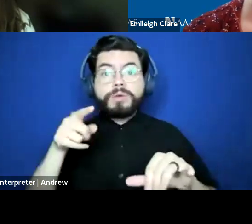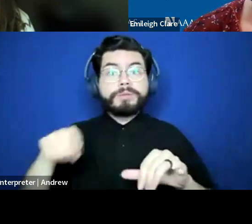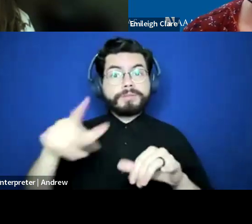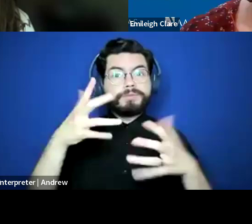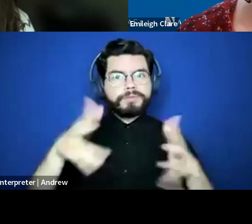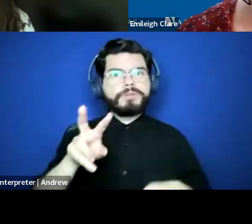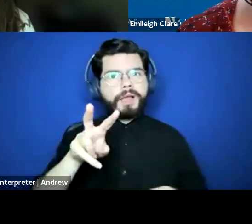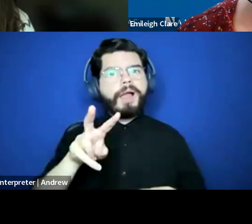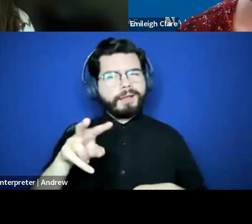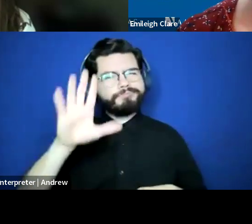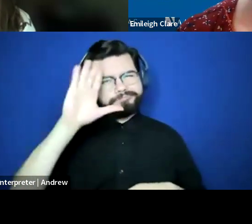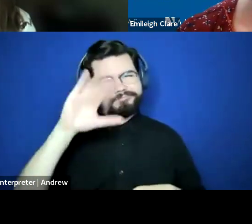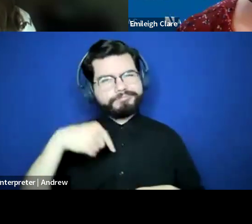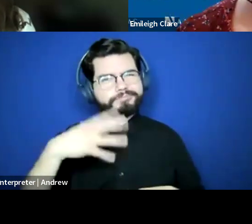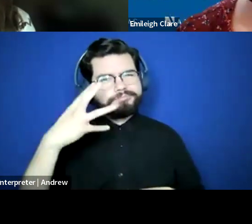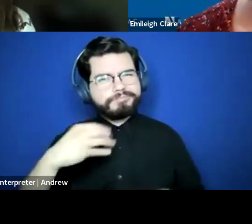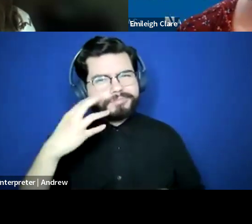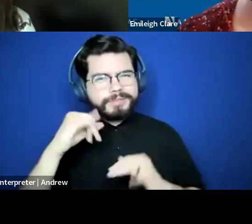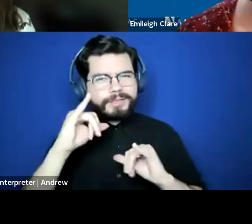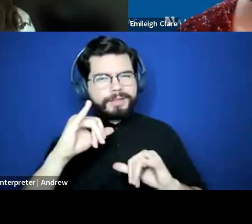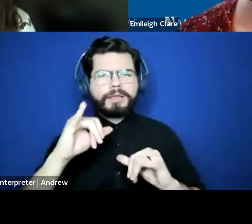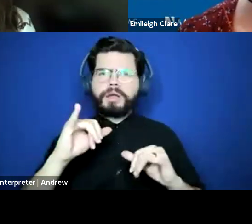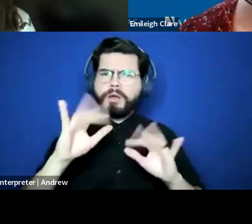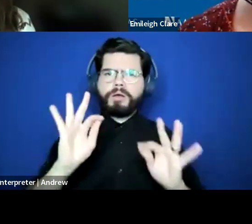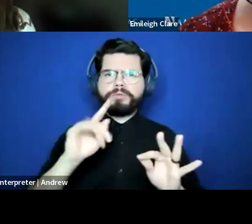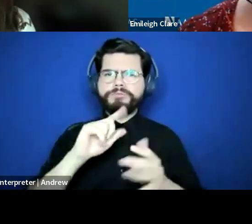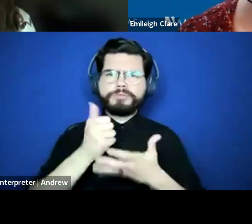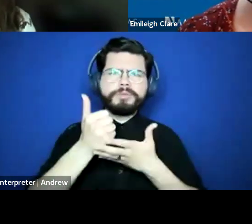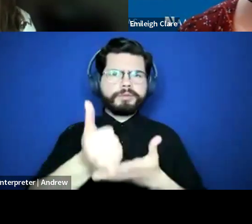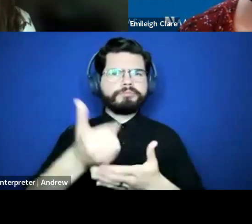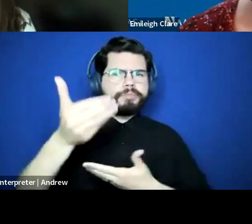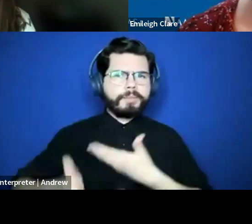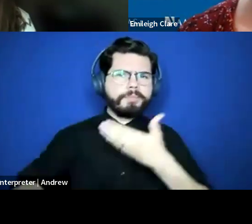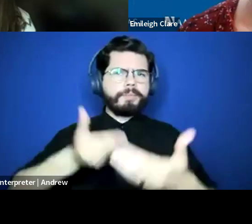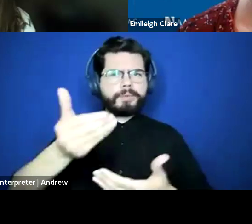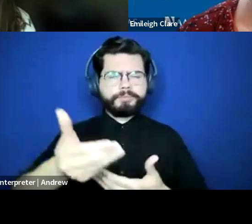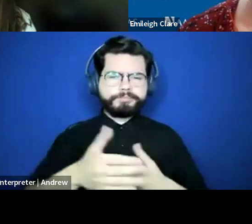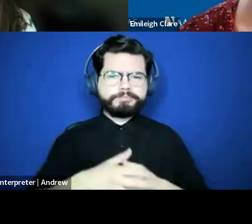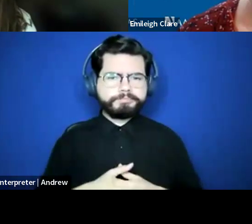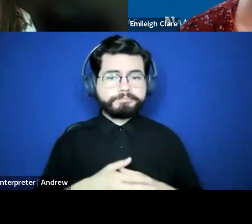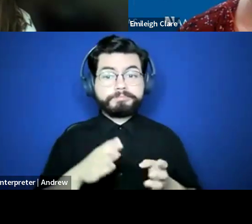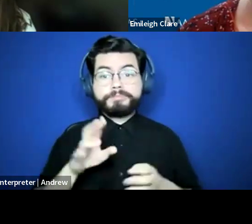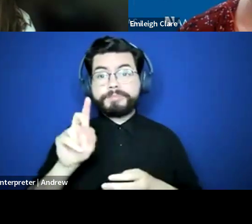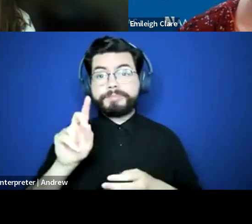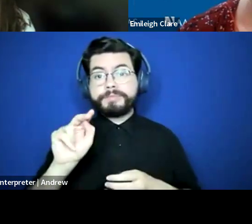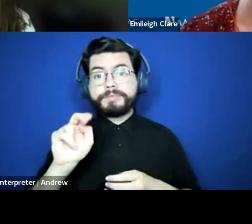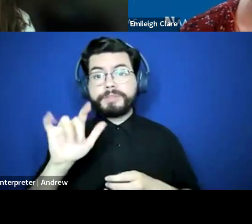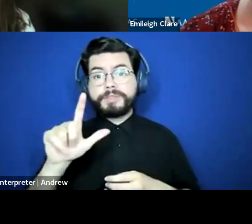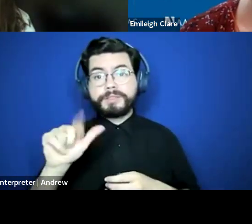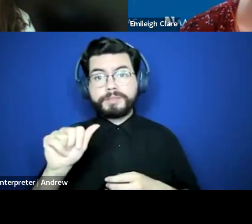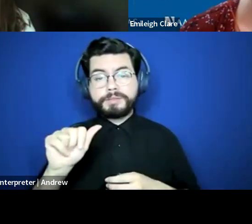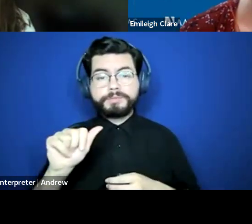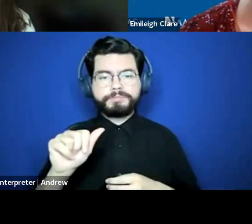forward. Yeah, that's great advice. Daniela, what would be your advice? Absolutely. I